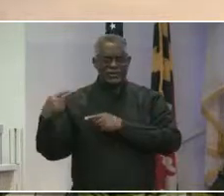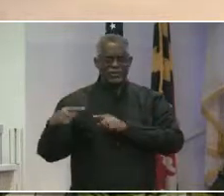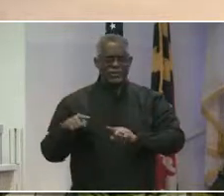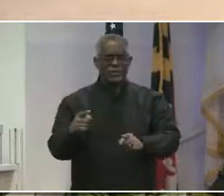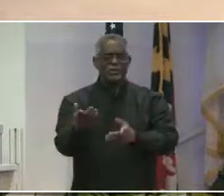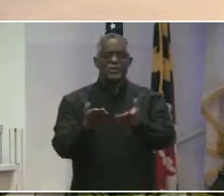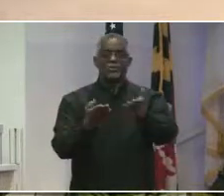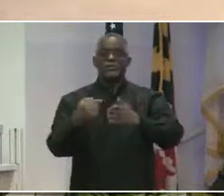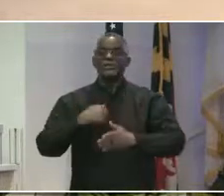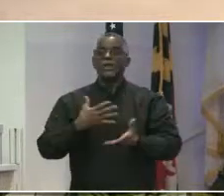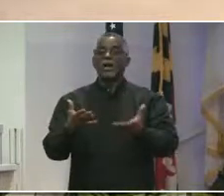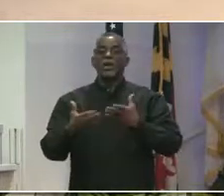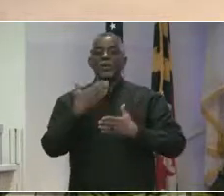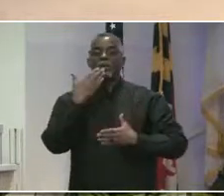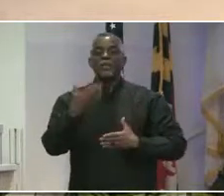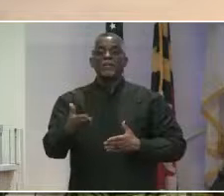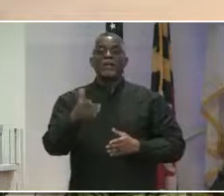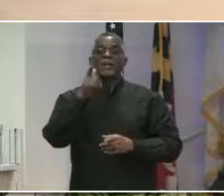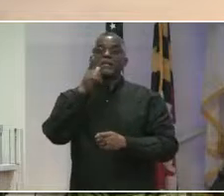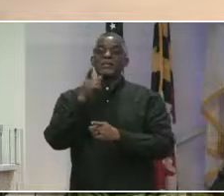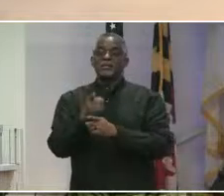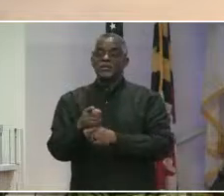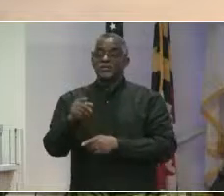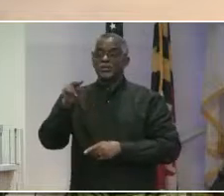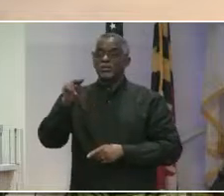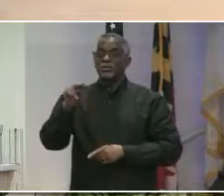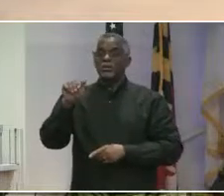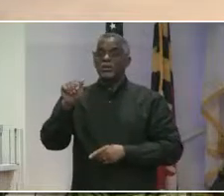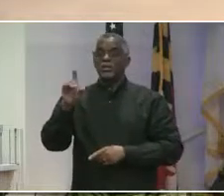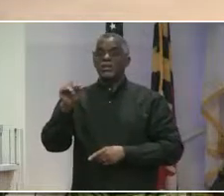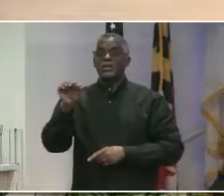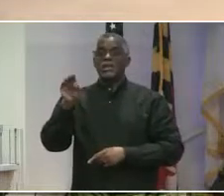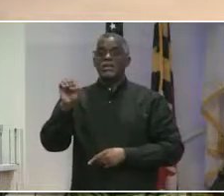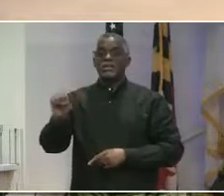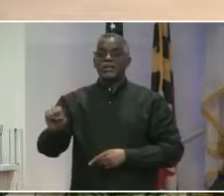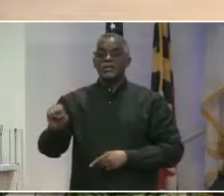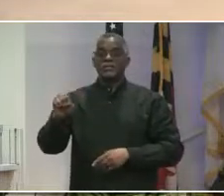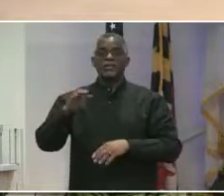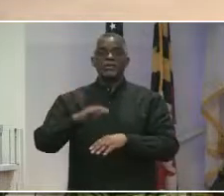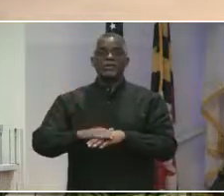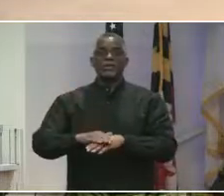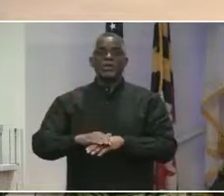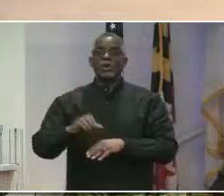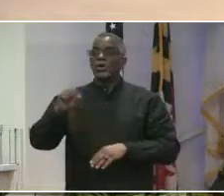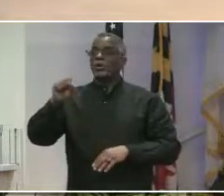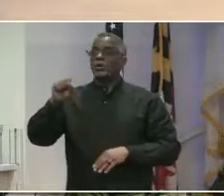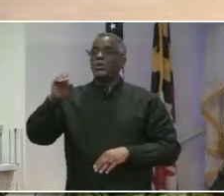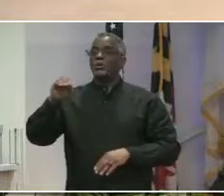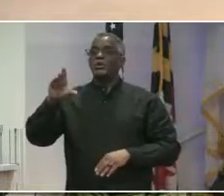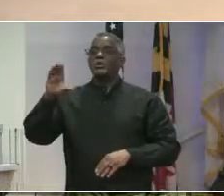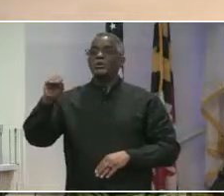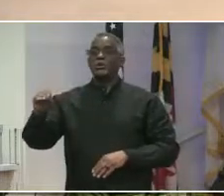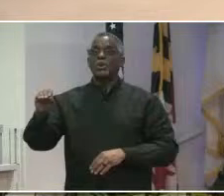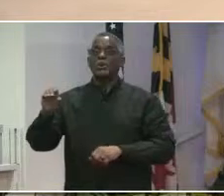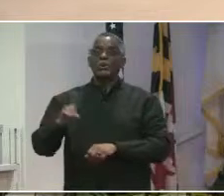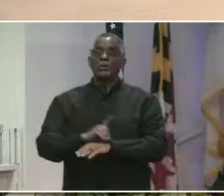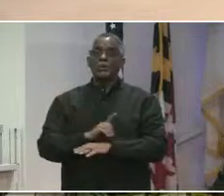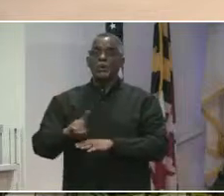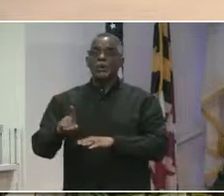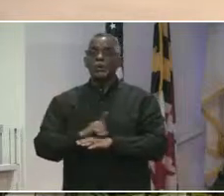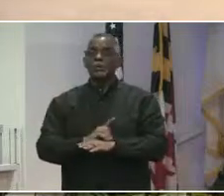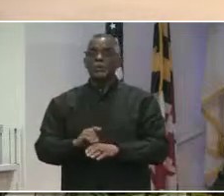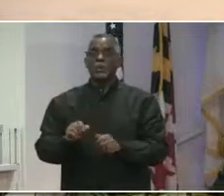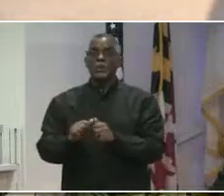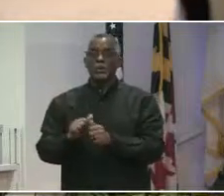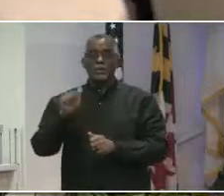I want to thank Sister Nadine, because she's on solo duty in the sound and audio visual. Give her a hand clap of